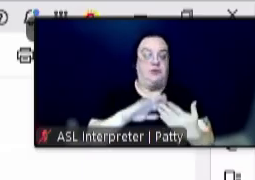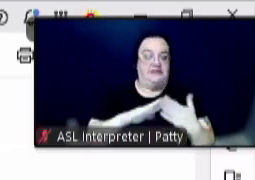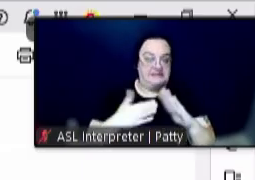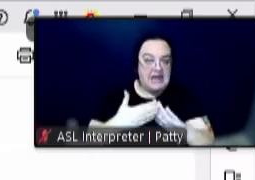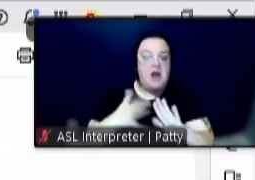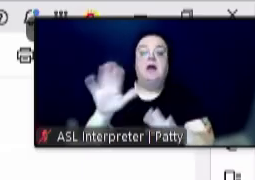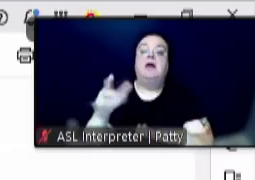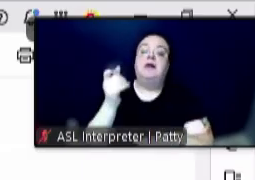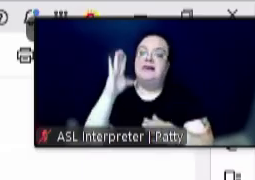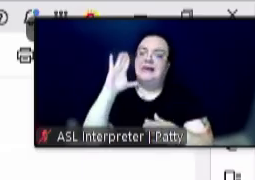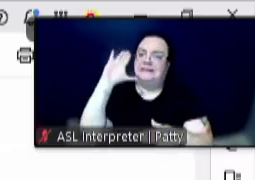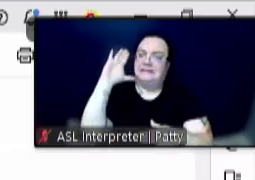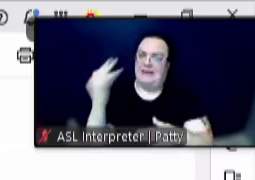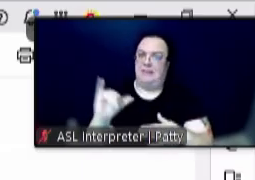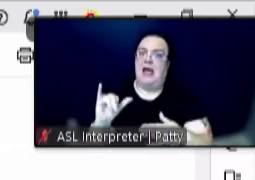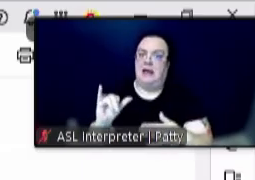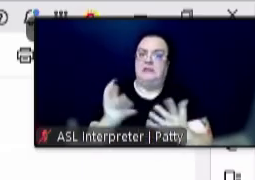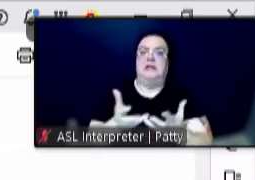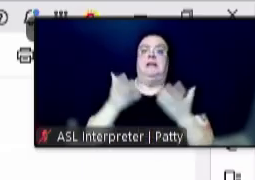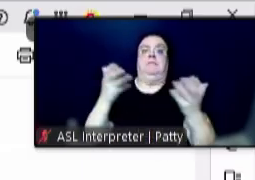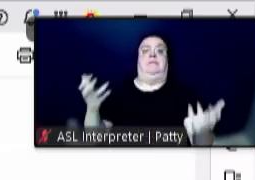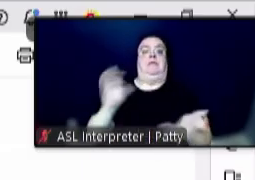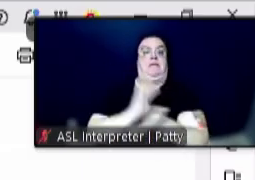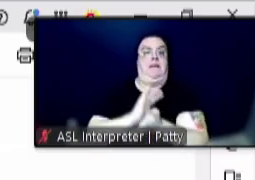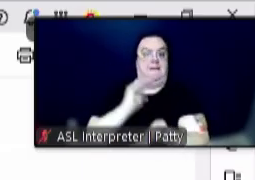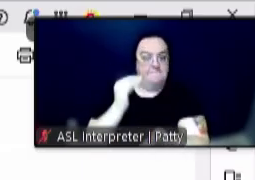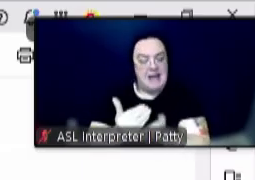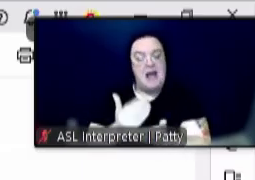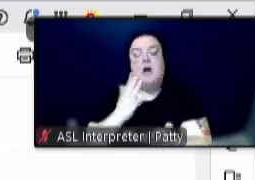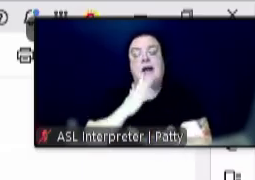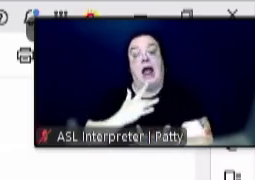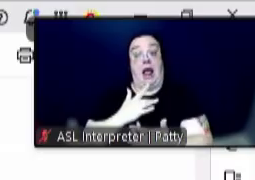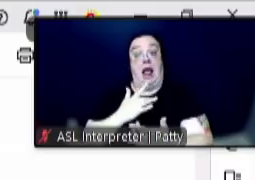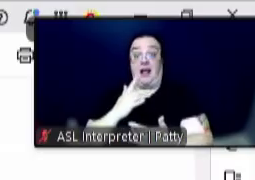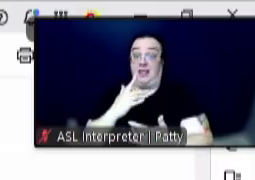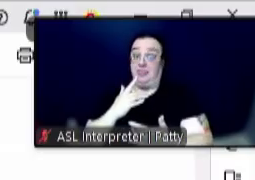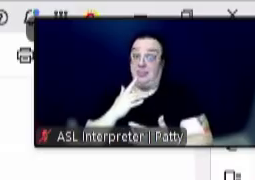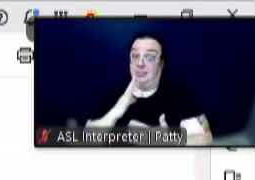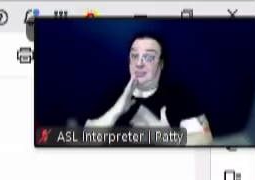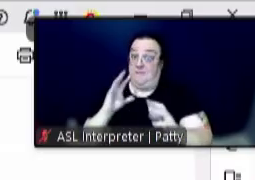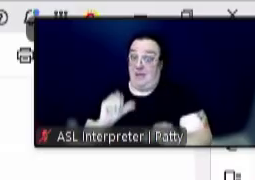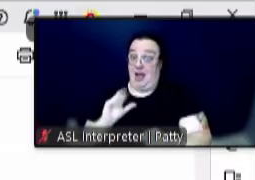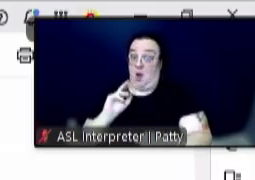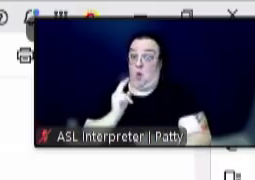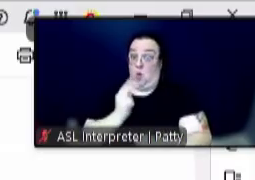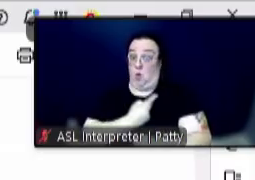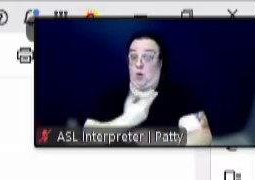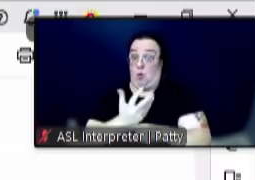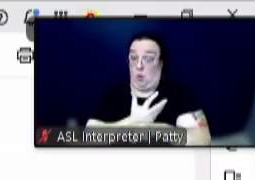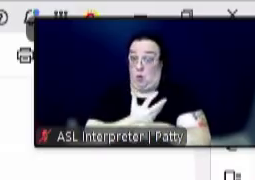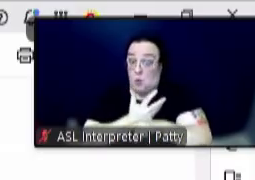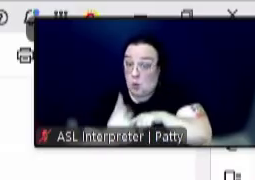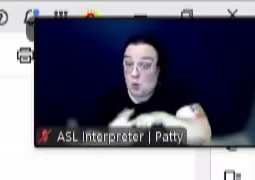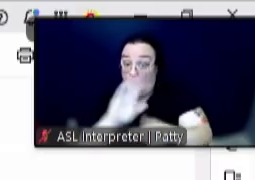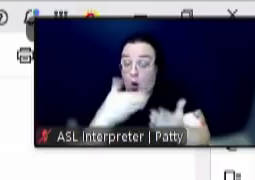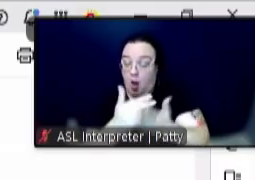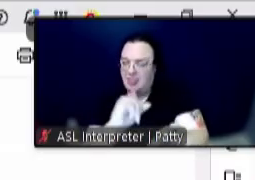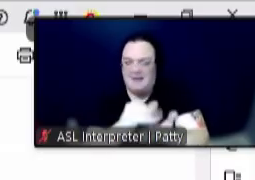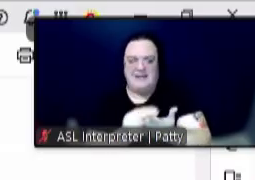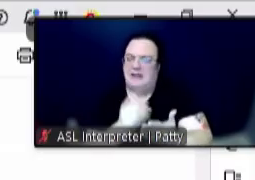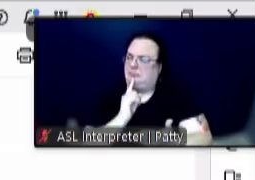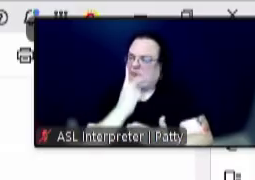while it seems like a significant amount and the likelihood of us exhausting all of those funds are probably fairly slim,